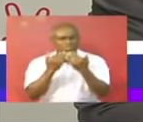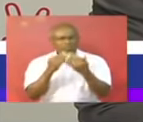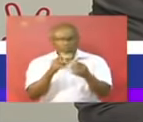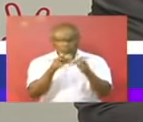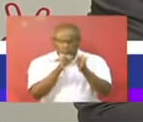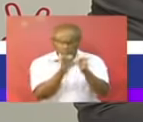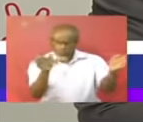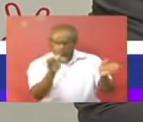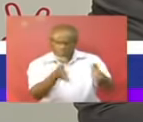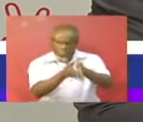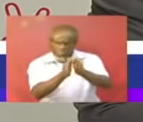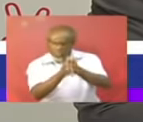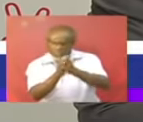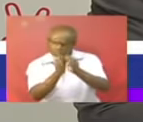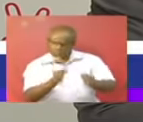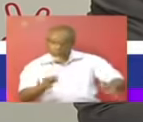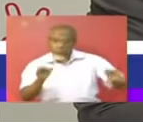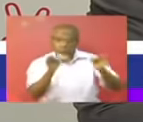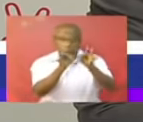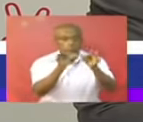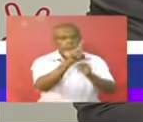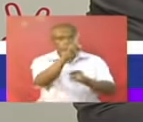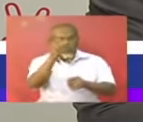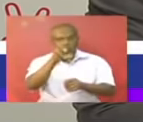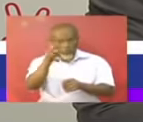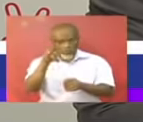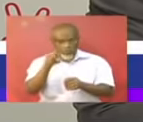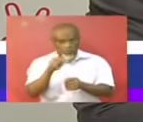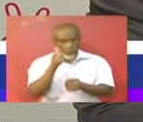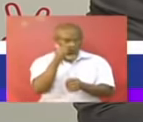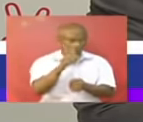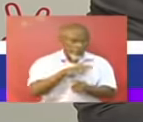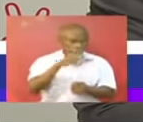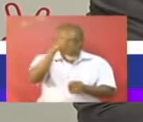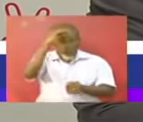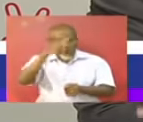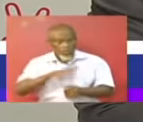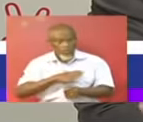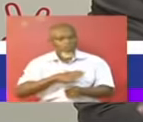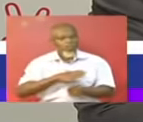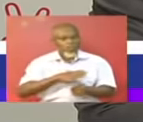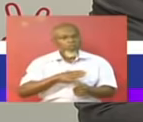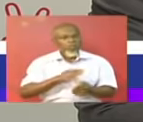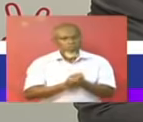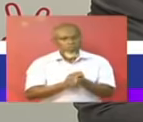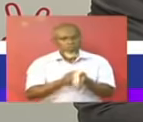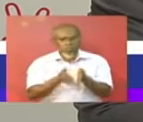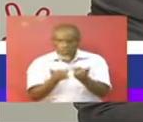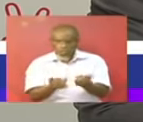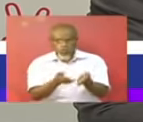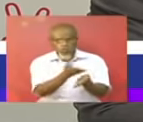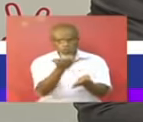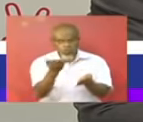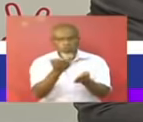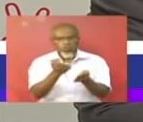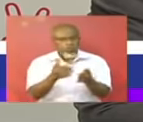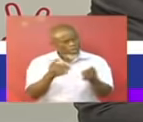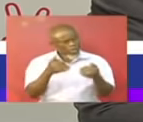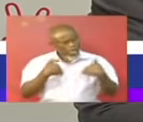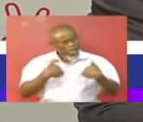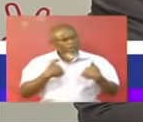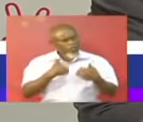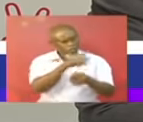important questions. And ladies and gentlemen, I invite you to have your questions and look out for the Ministry